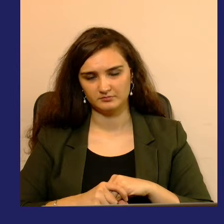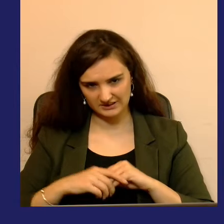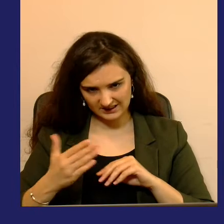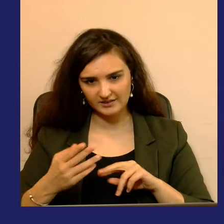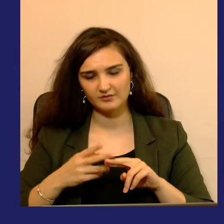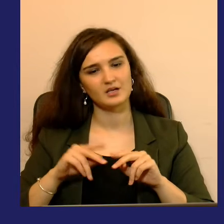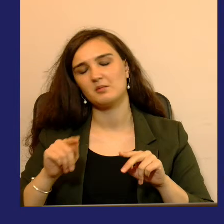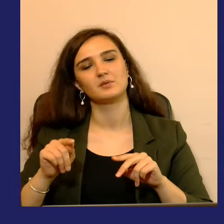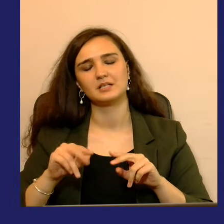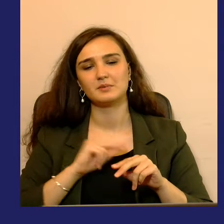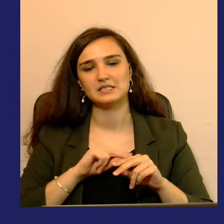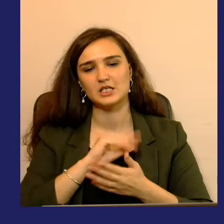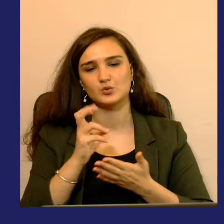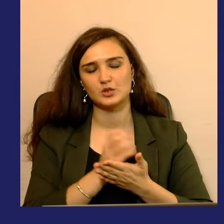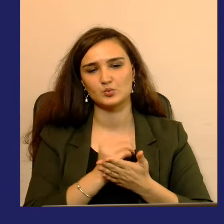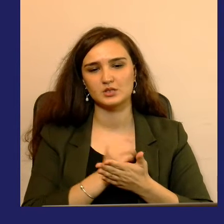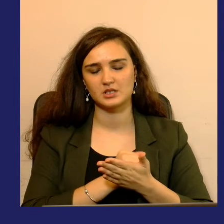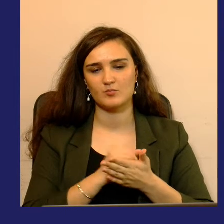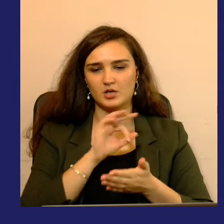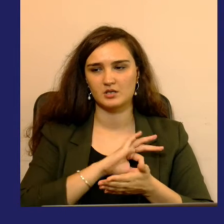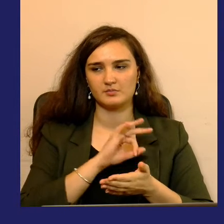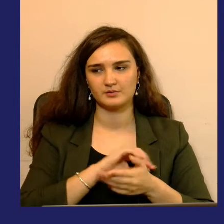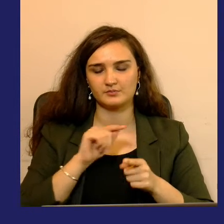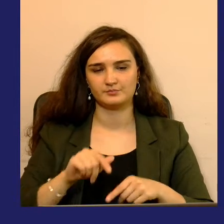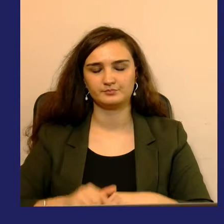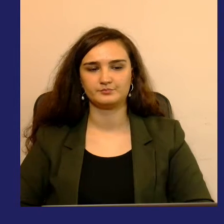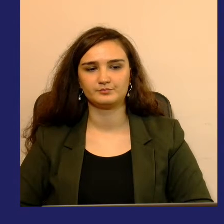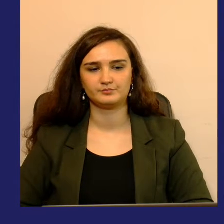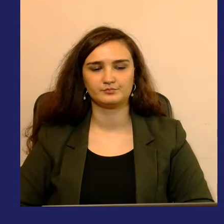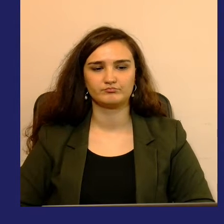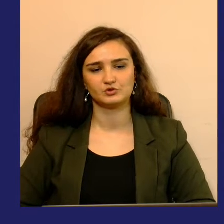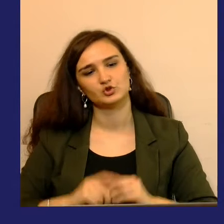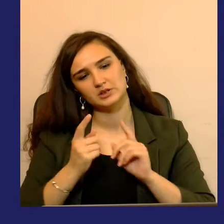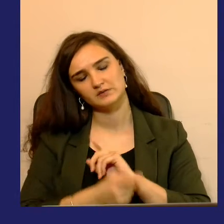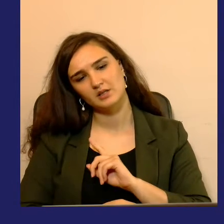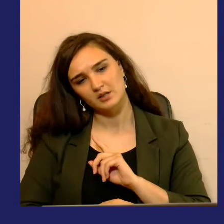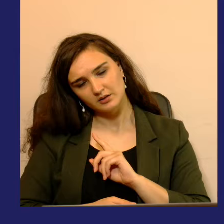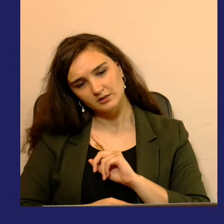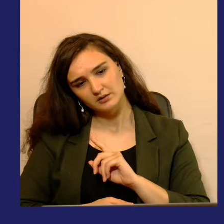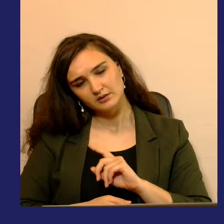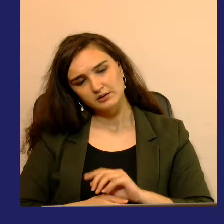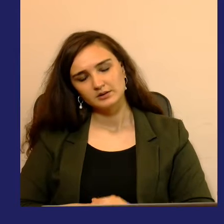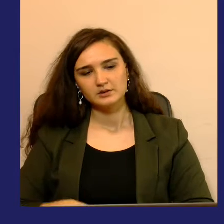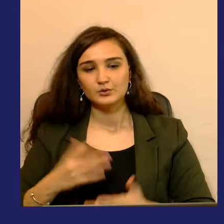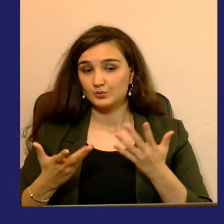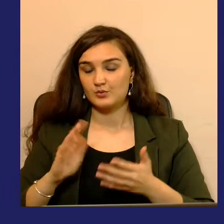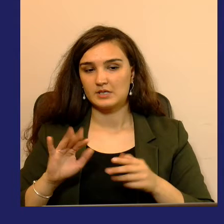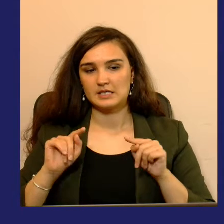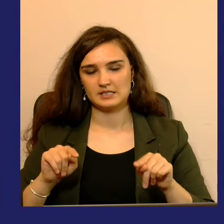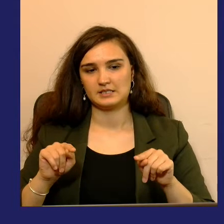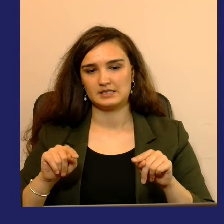of administrative resources, and how has that changed in the context of COVID-19?